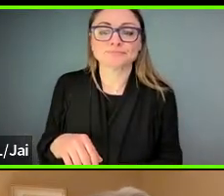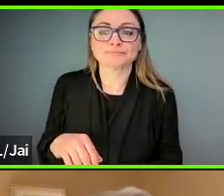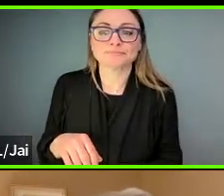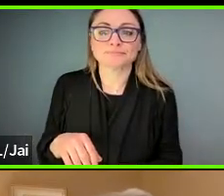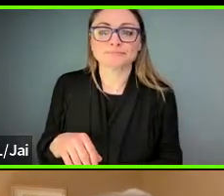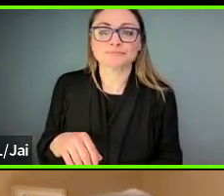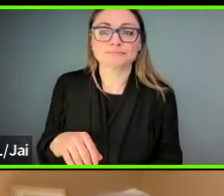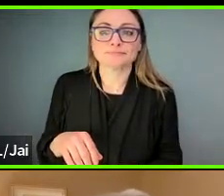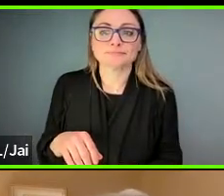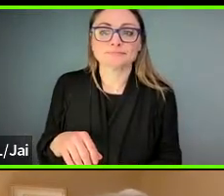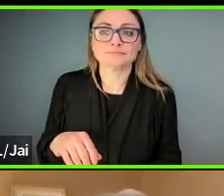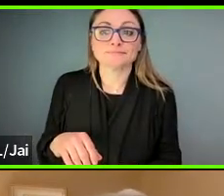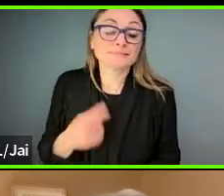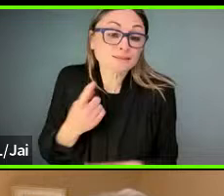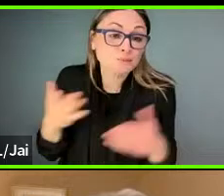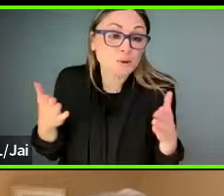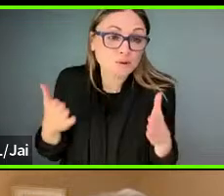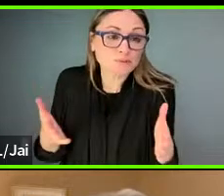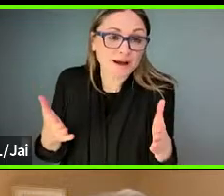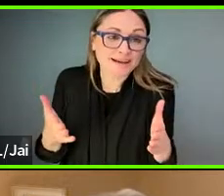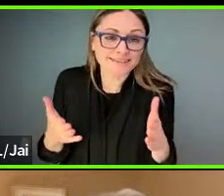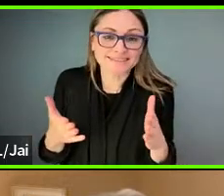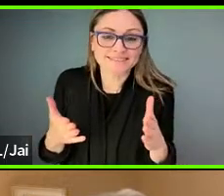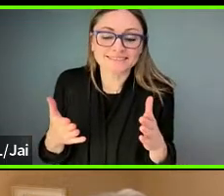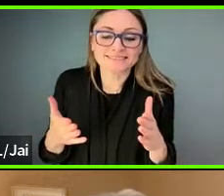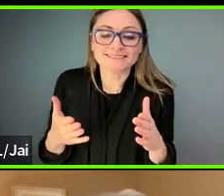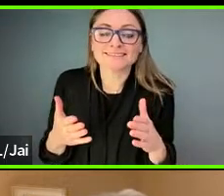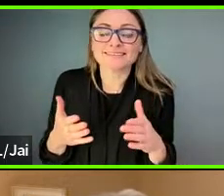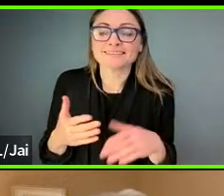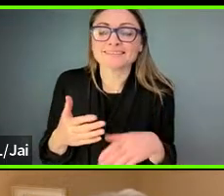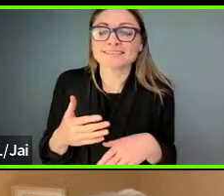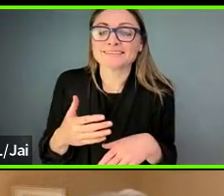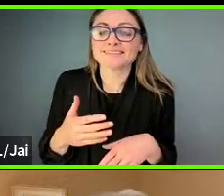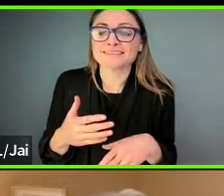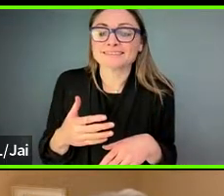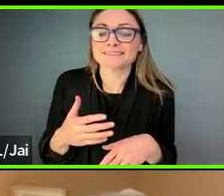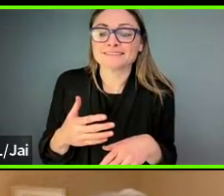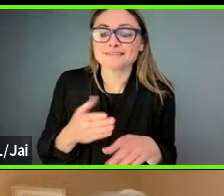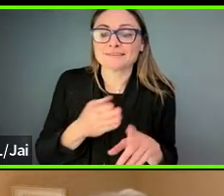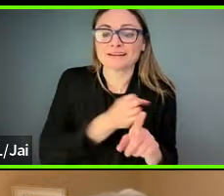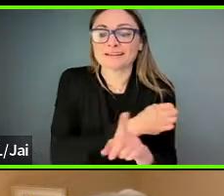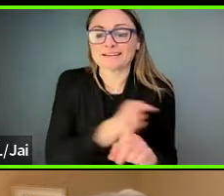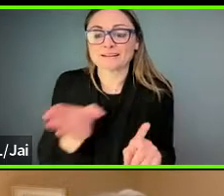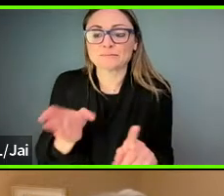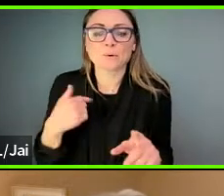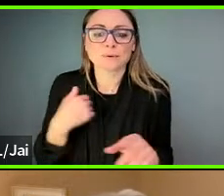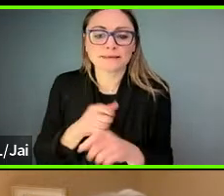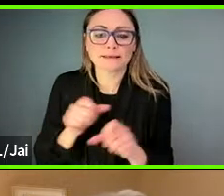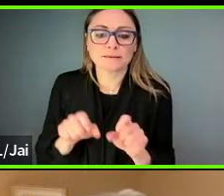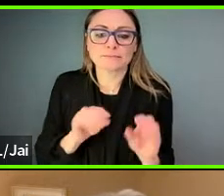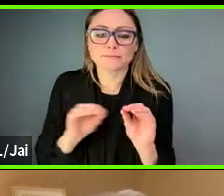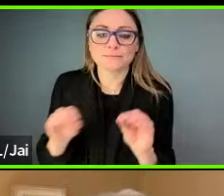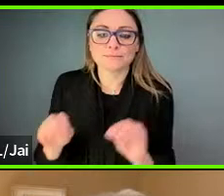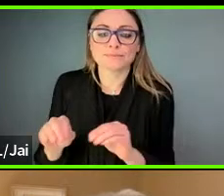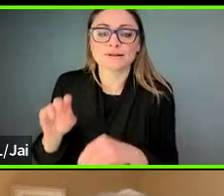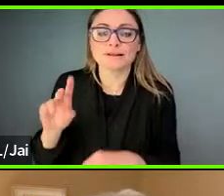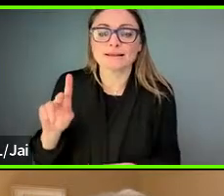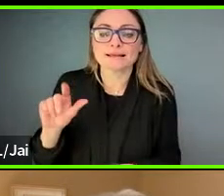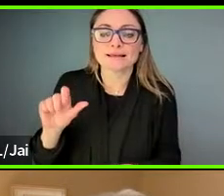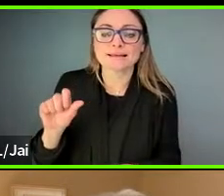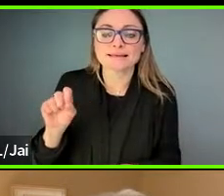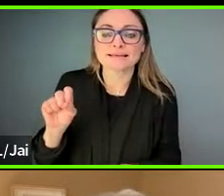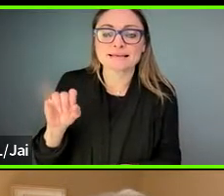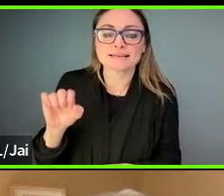That should be one way to get the individual to Cassie, but we can also put Cassie's information in the chat or make sure it